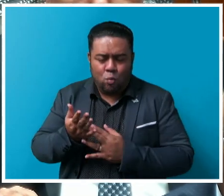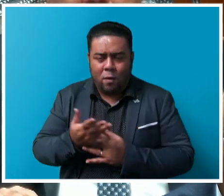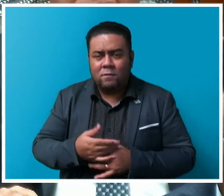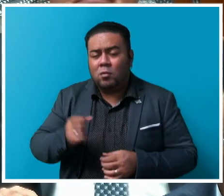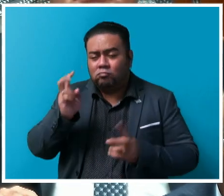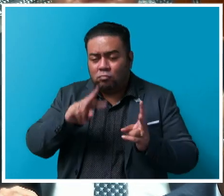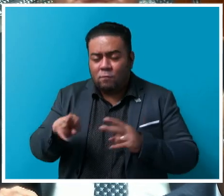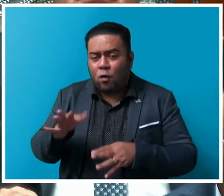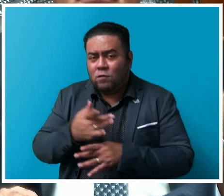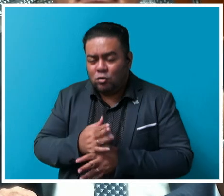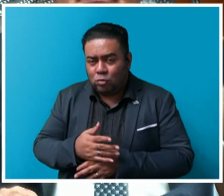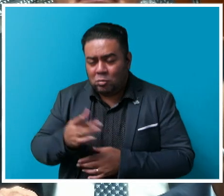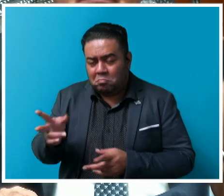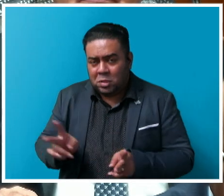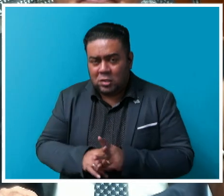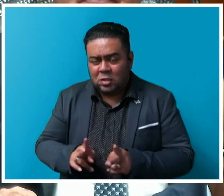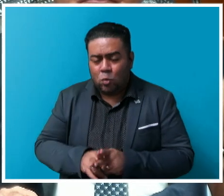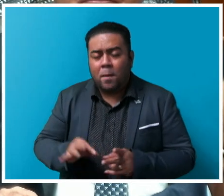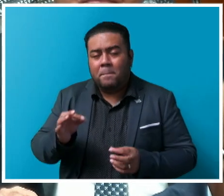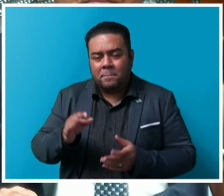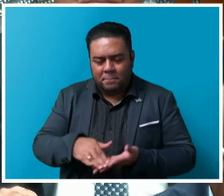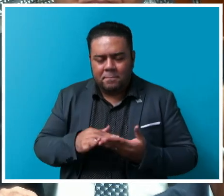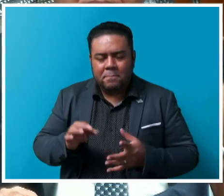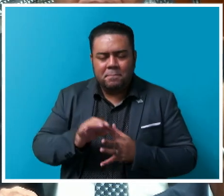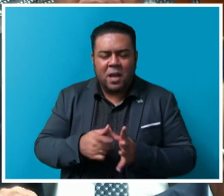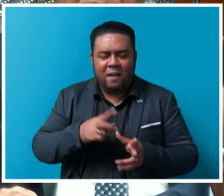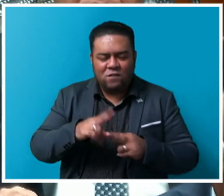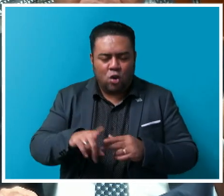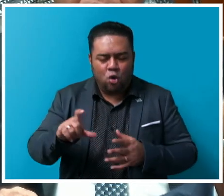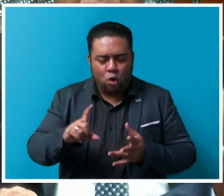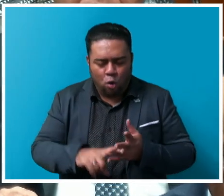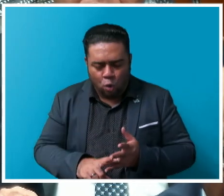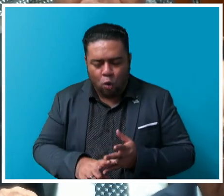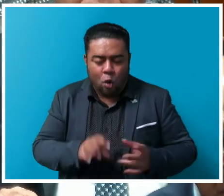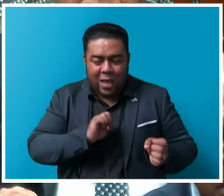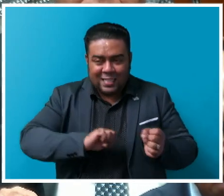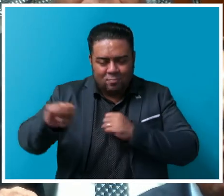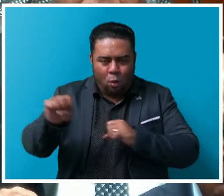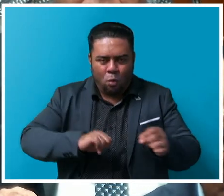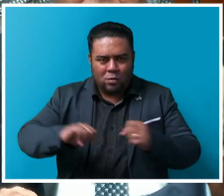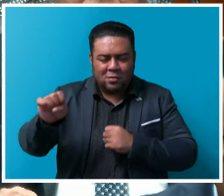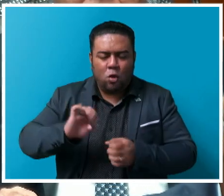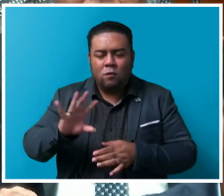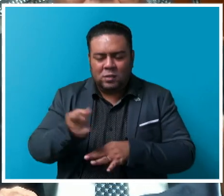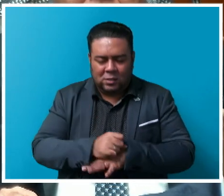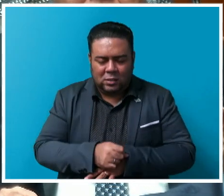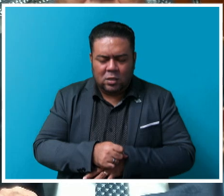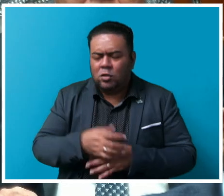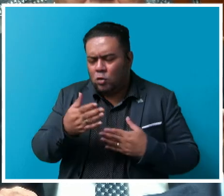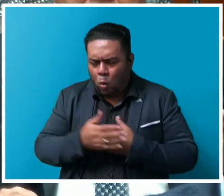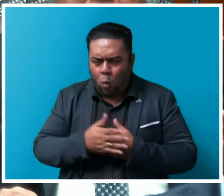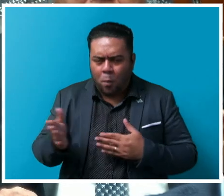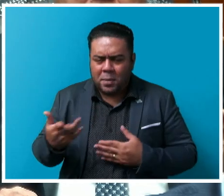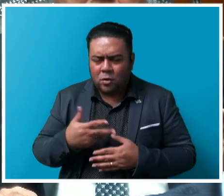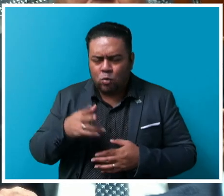fisheries, which will help PEFCO's exports. It also has opened a conversation about sugar and the